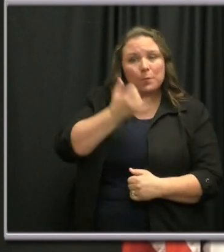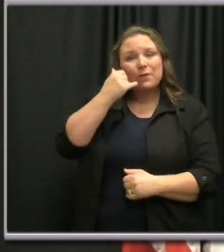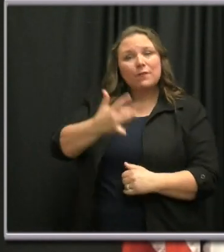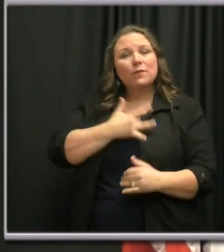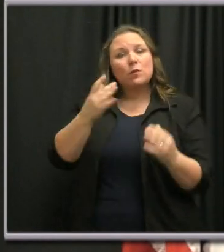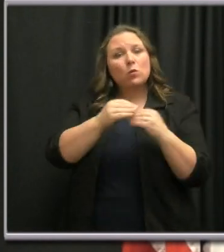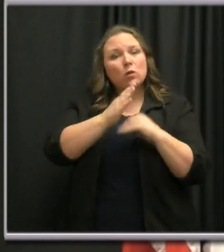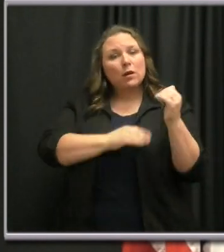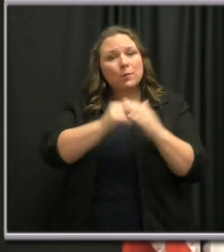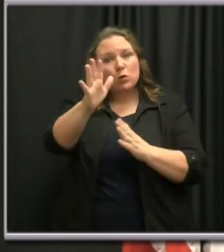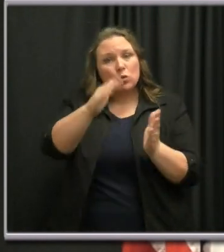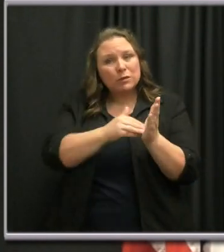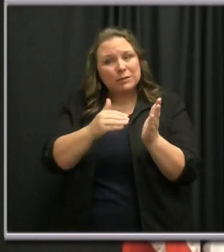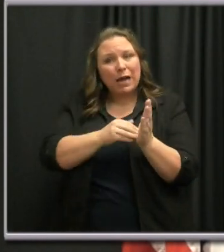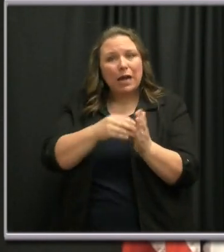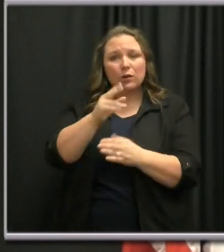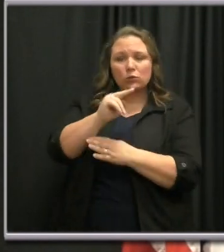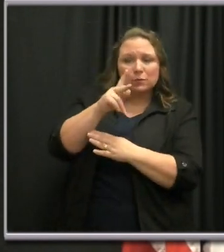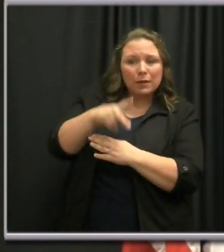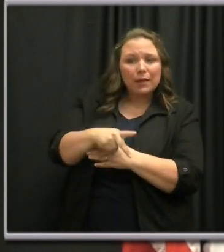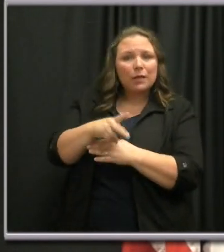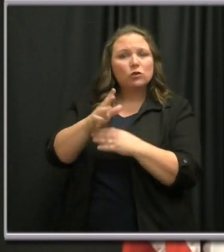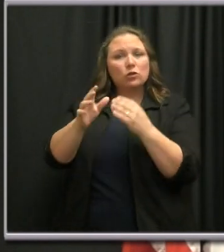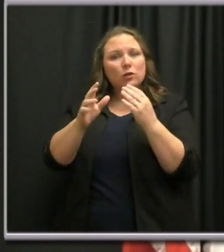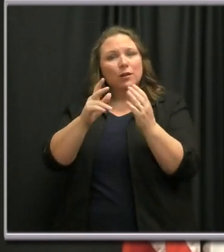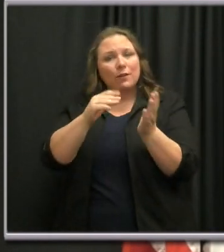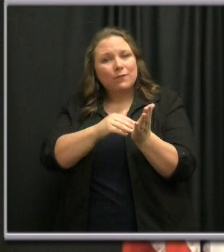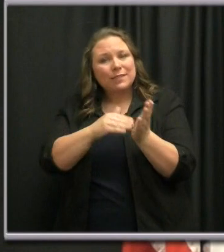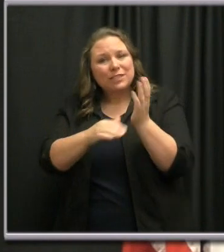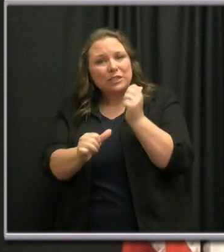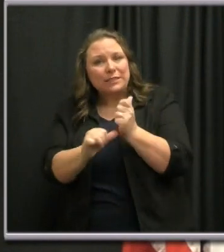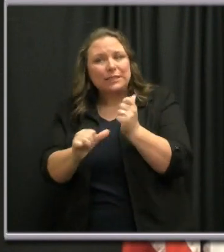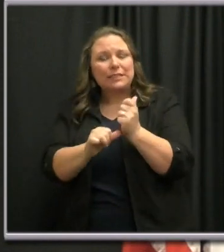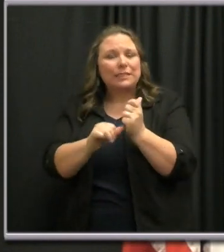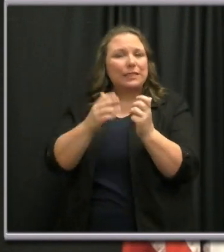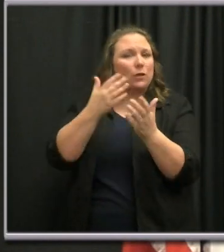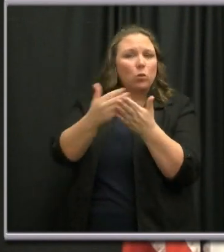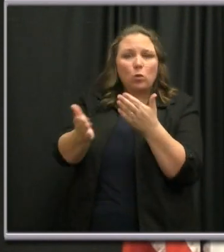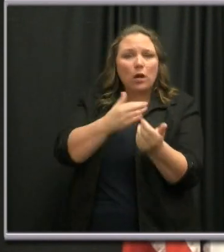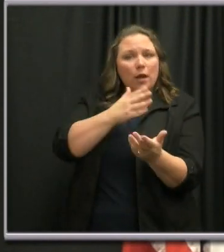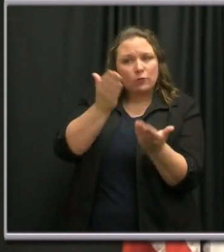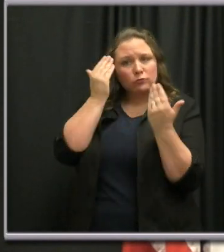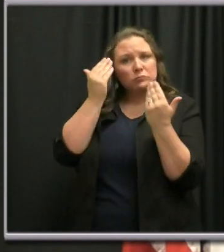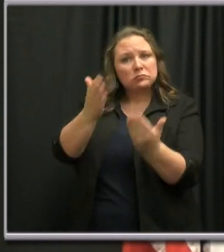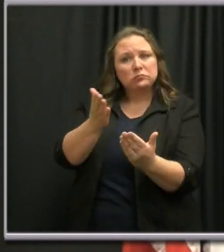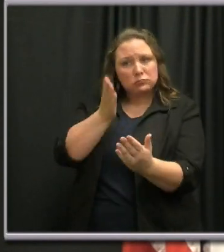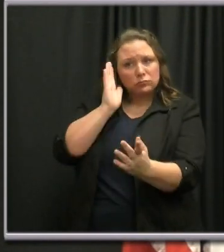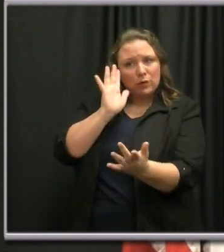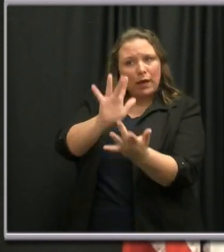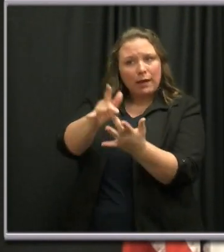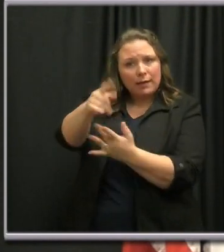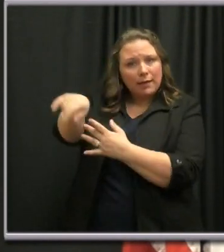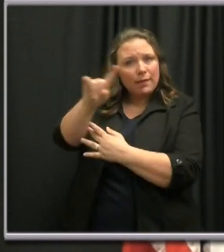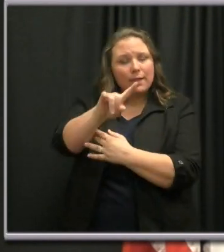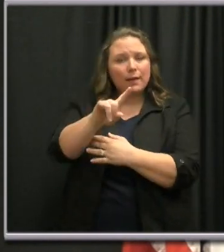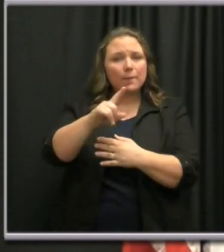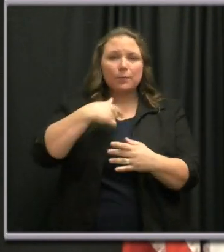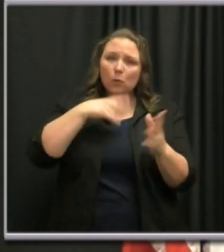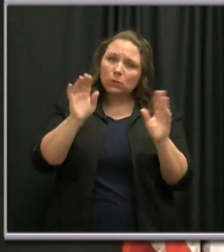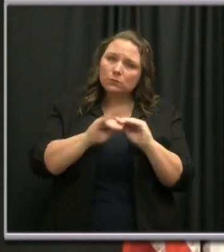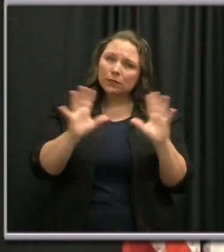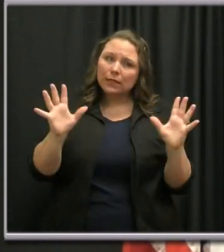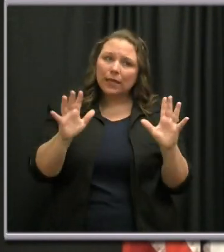your nurse practitioner or physician assistant or primary care physician, by all means use that source. So I want to be very